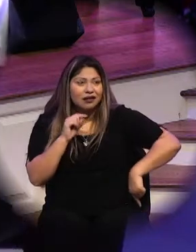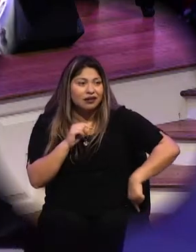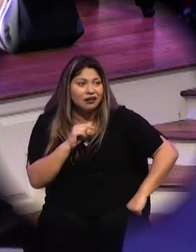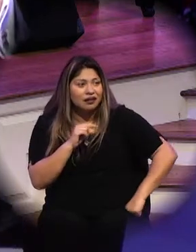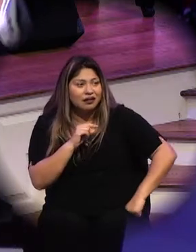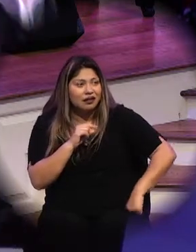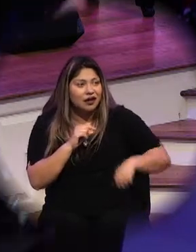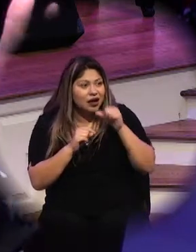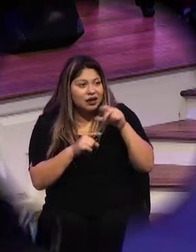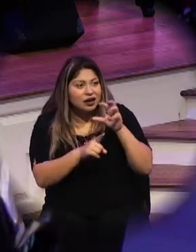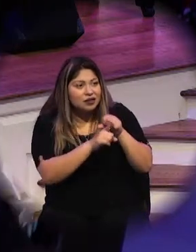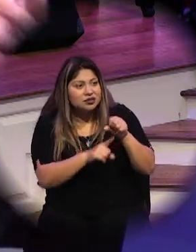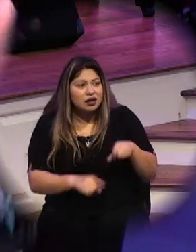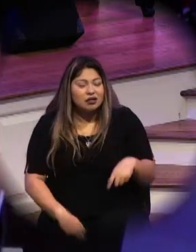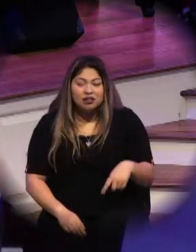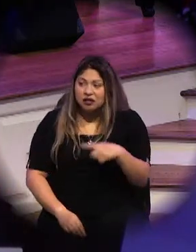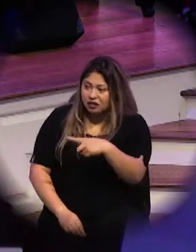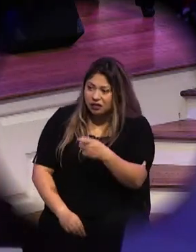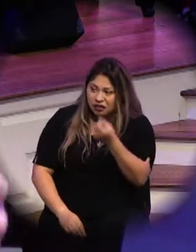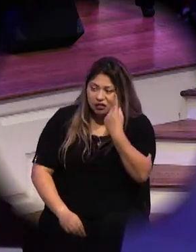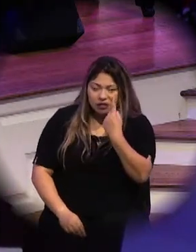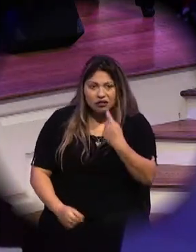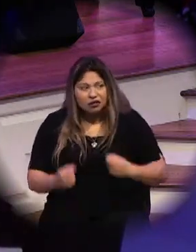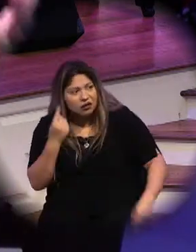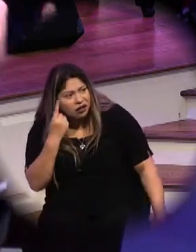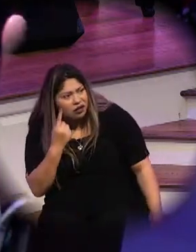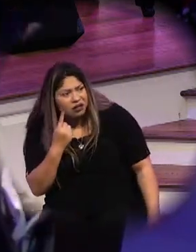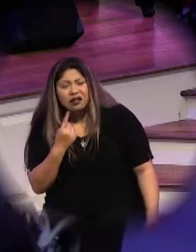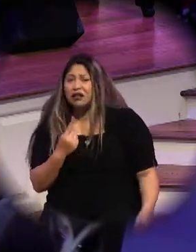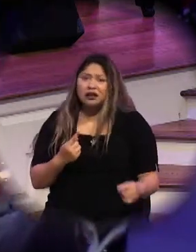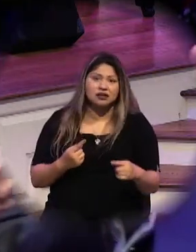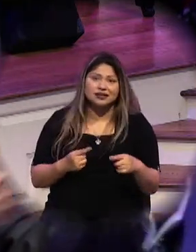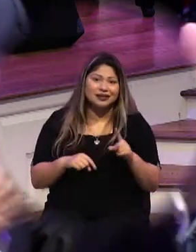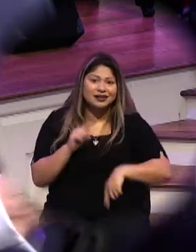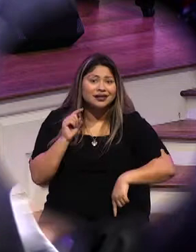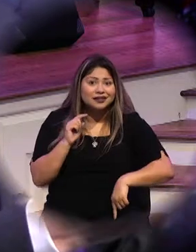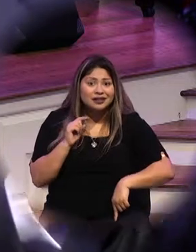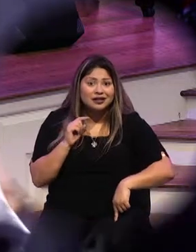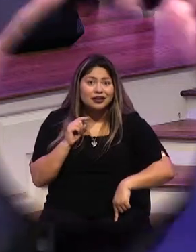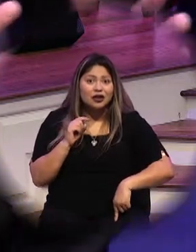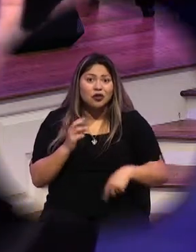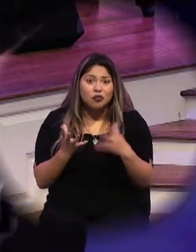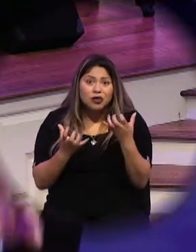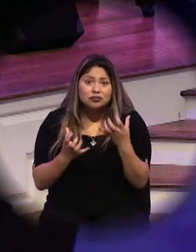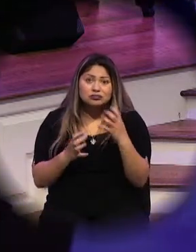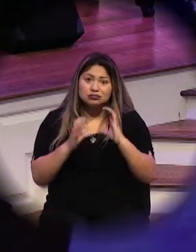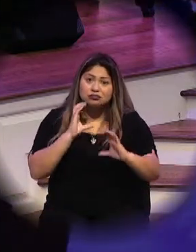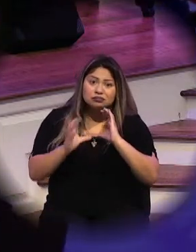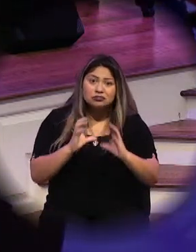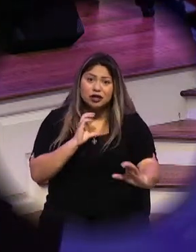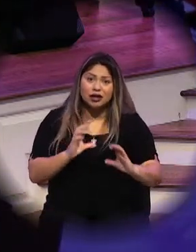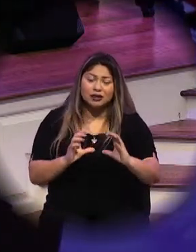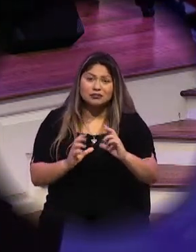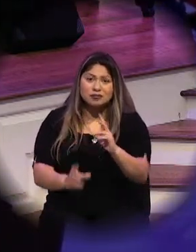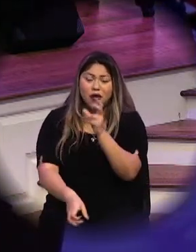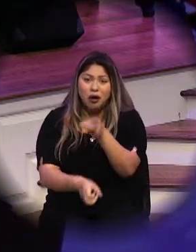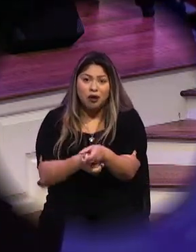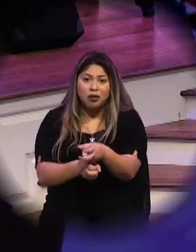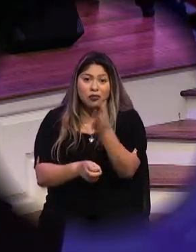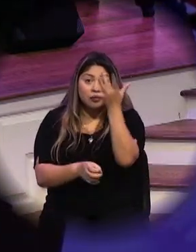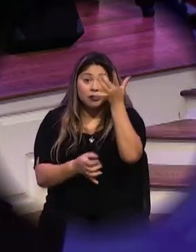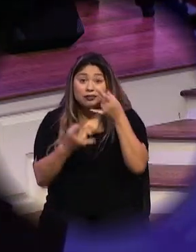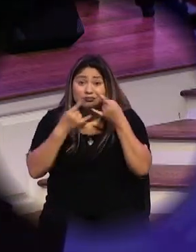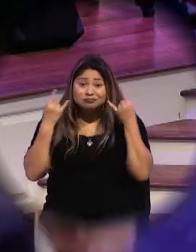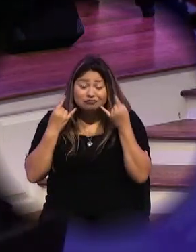didn't catch any of that either. And it's frustrating, right? Because we want to be able to communicate with each other. Can you imagine that the God whose